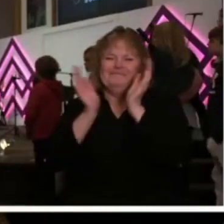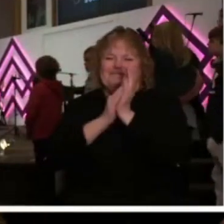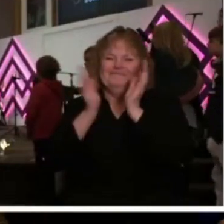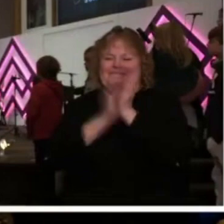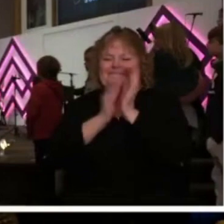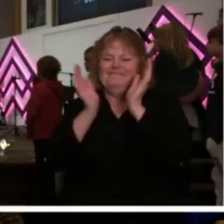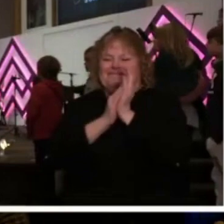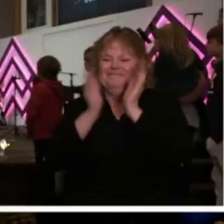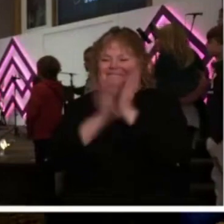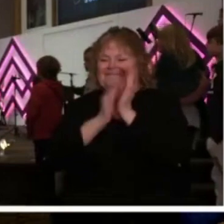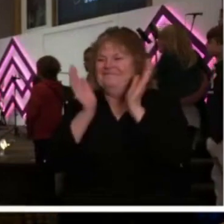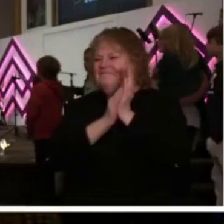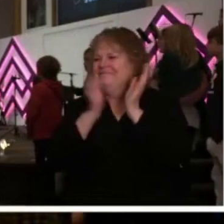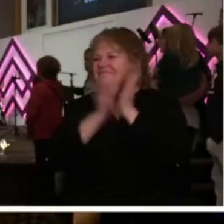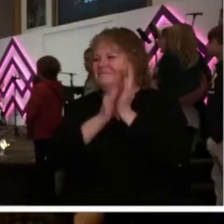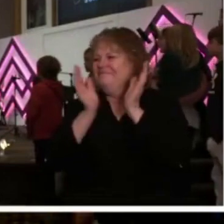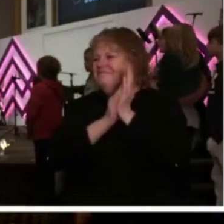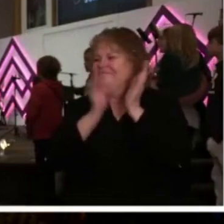Hallelujah.